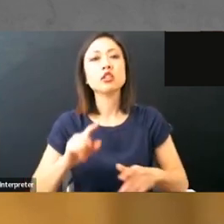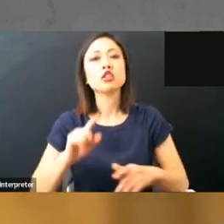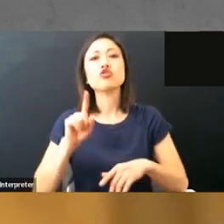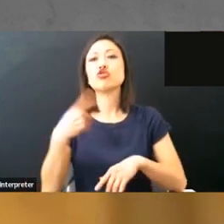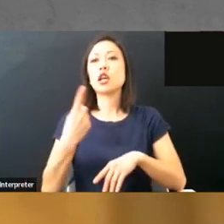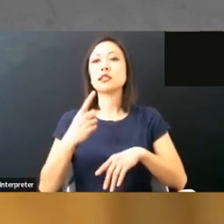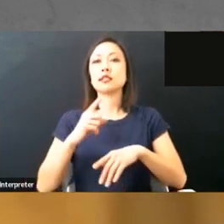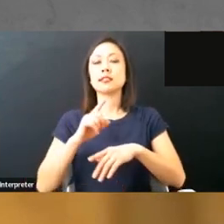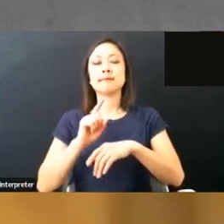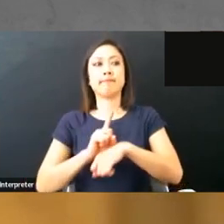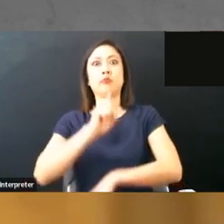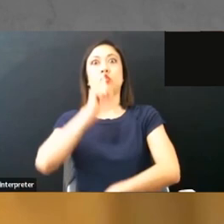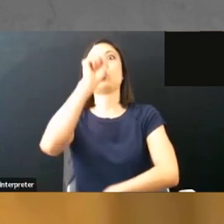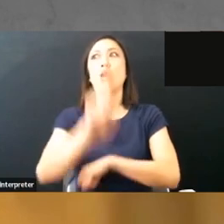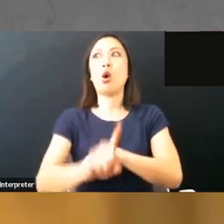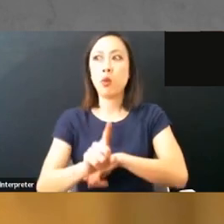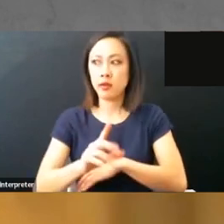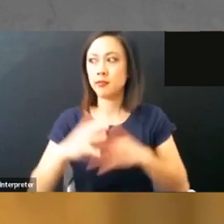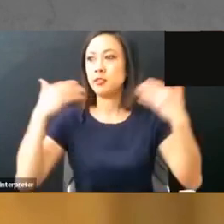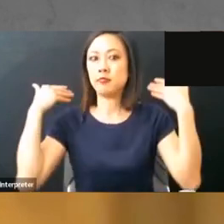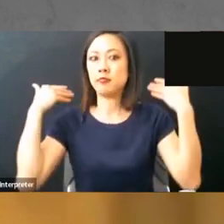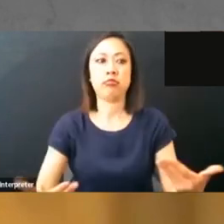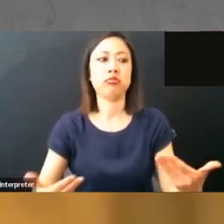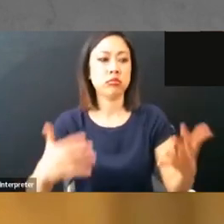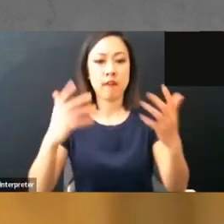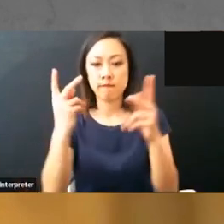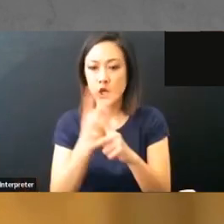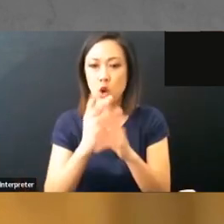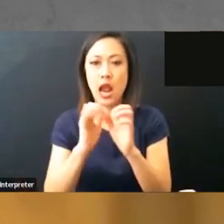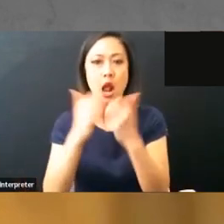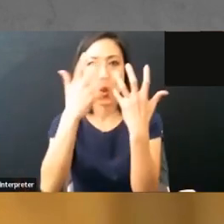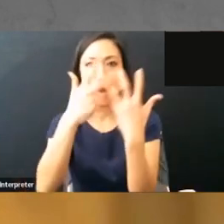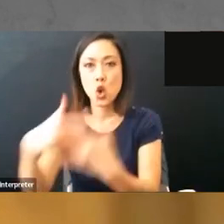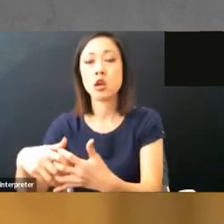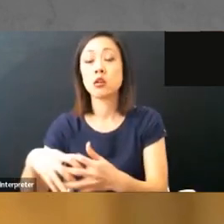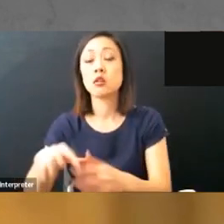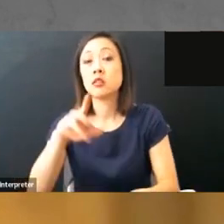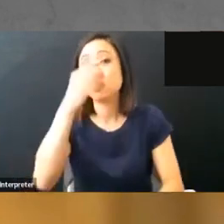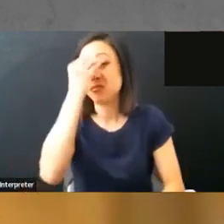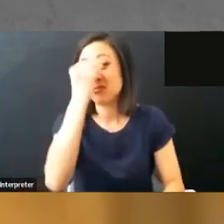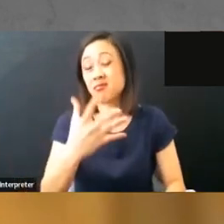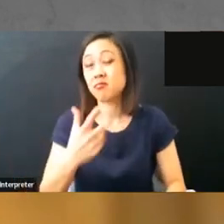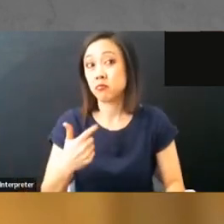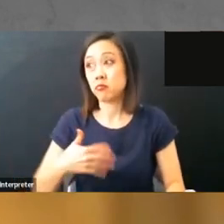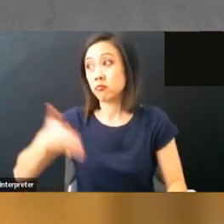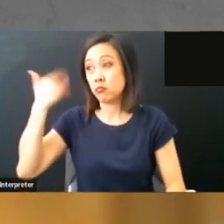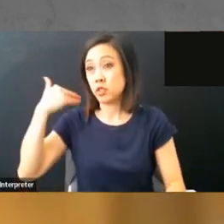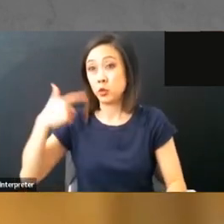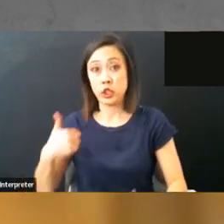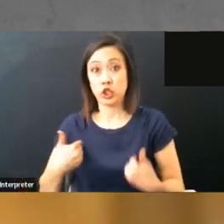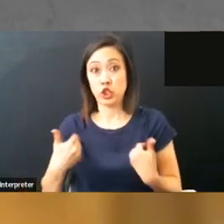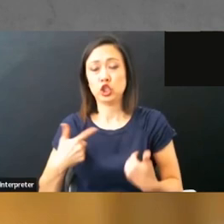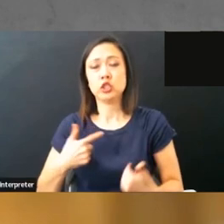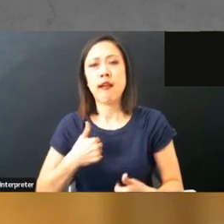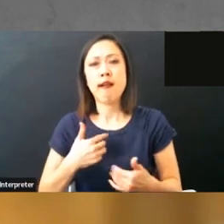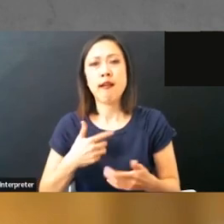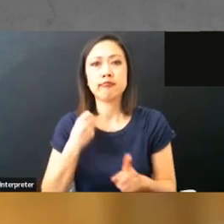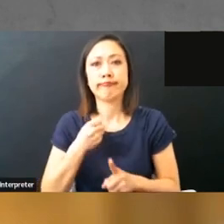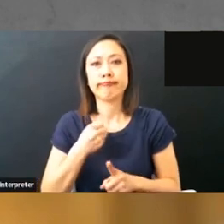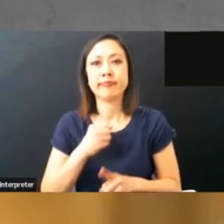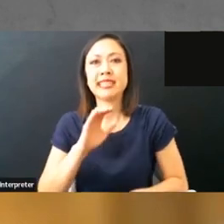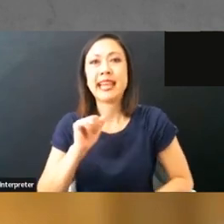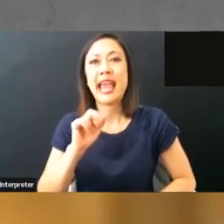way to get that mix to work. You know, as you know well, I had cancer at a young age, and at the time I stepped back and I said,